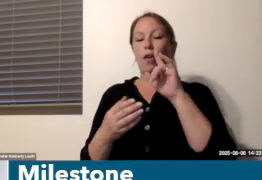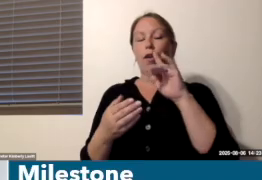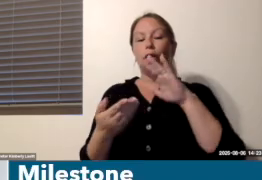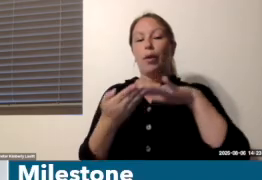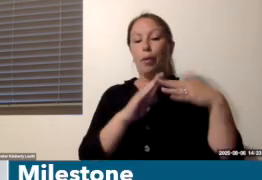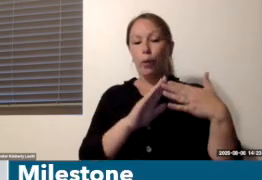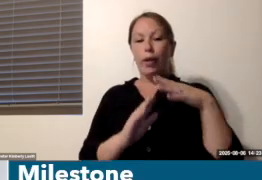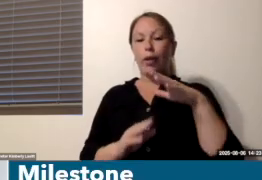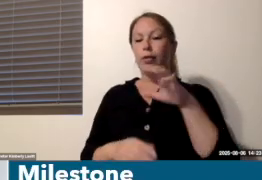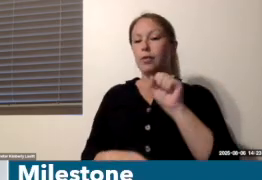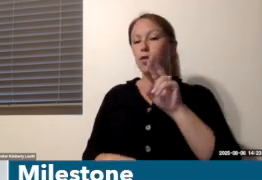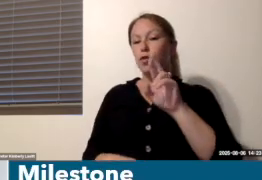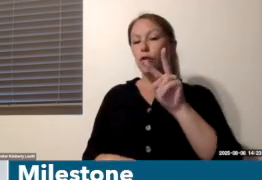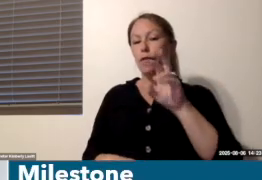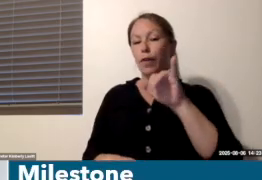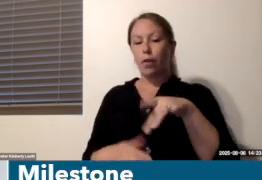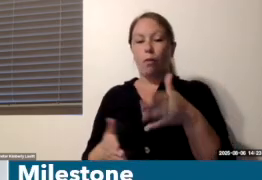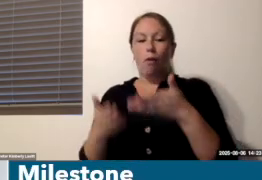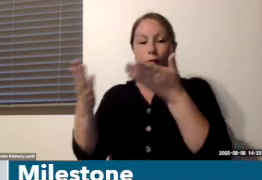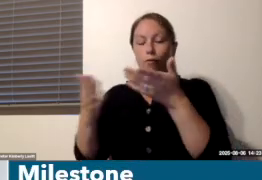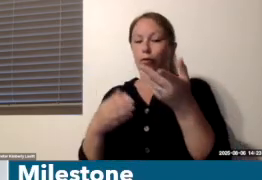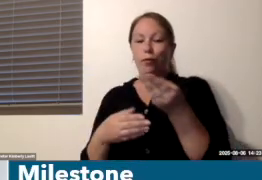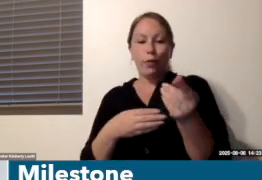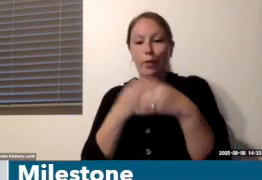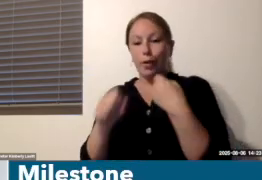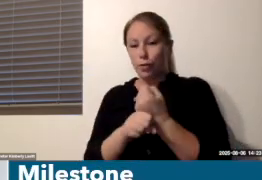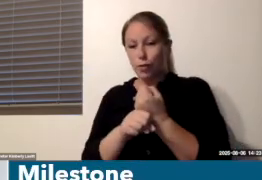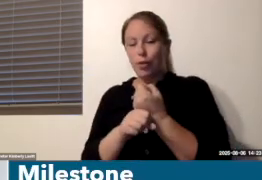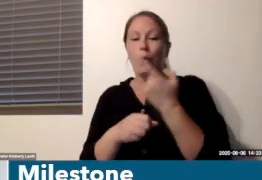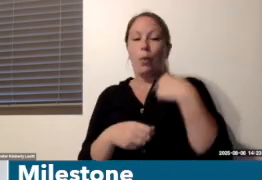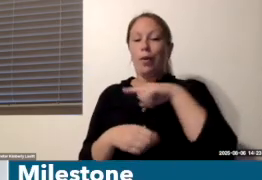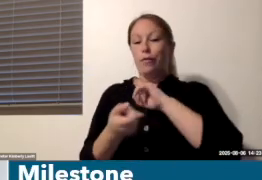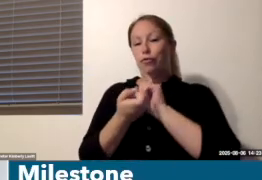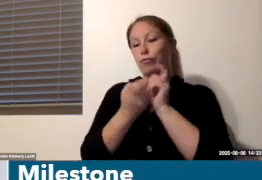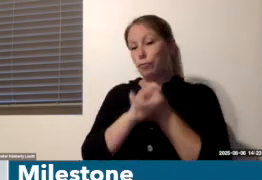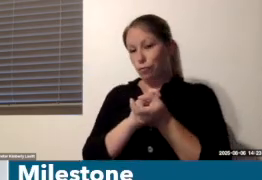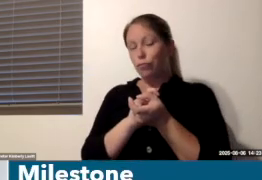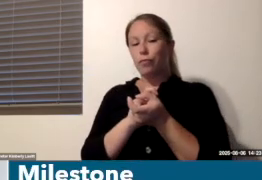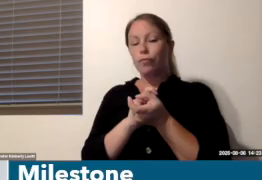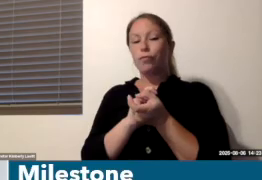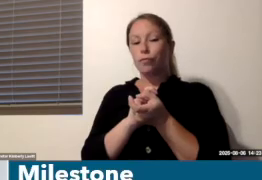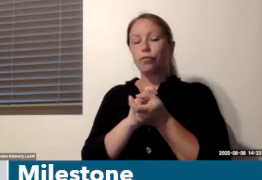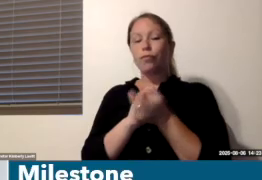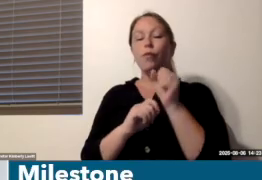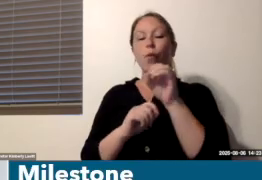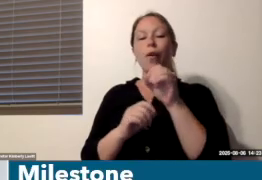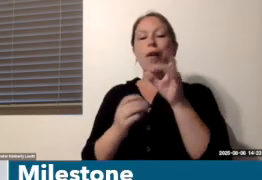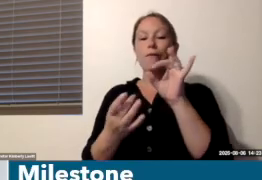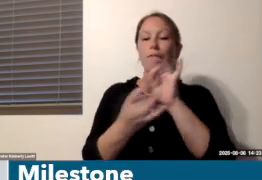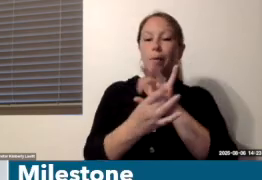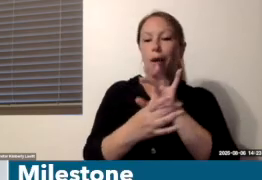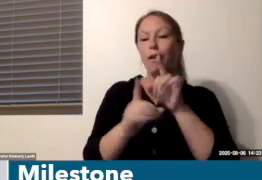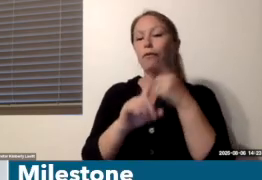we've offered the past couple of years. So this year we've revised it, and we're looking for feedback from people,